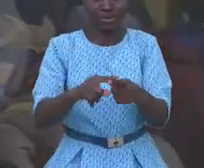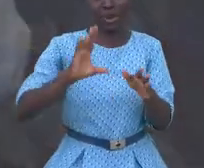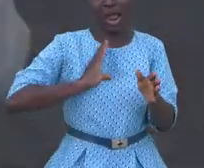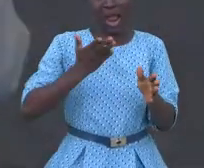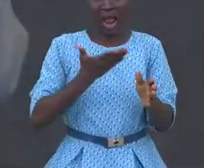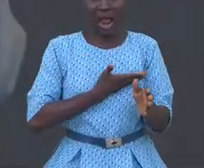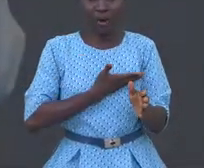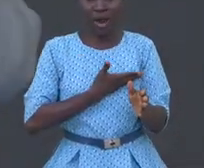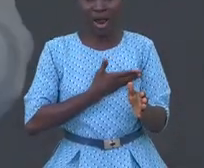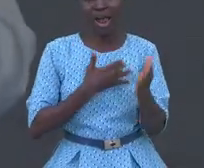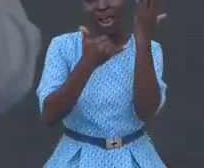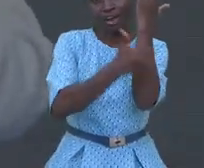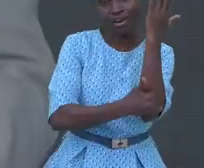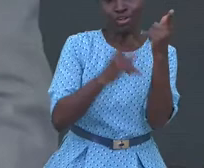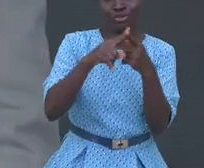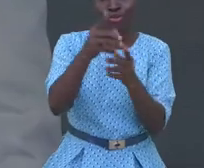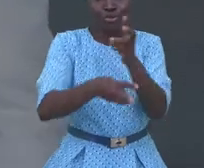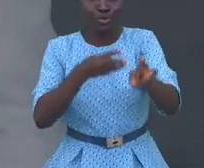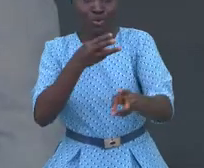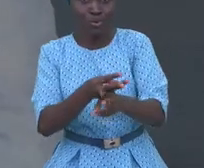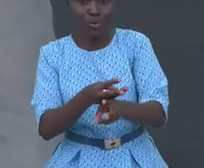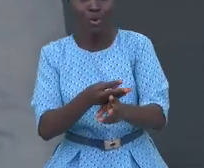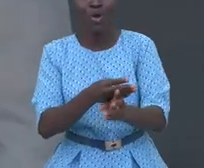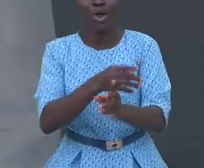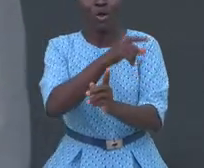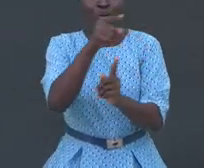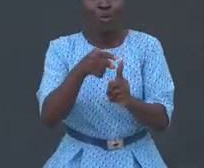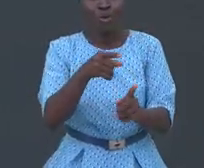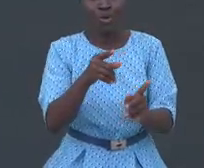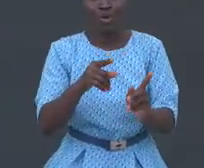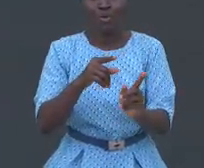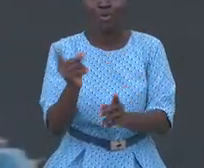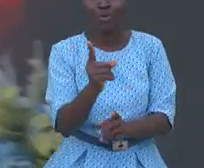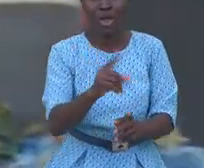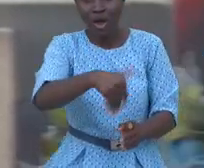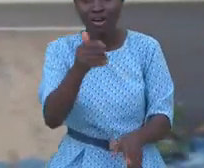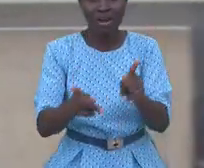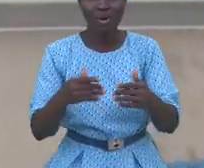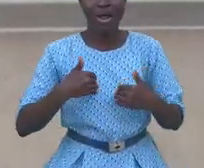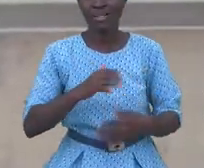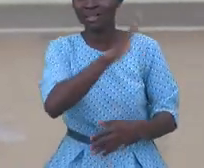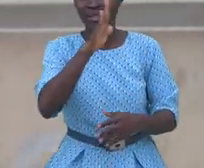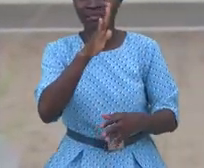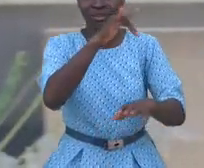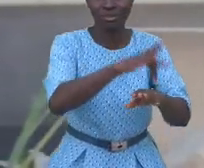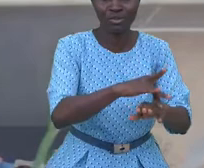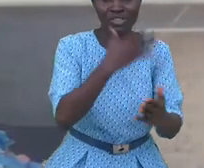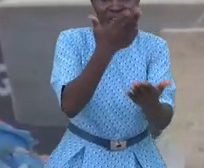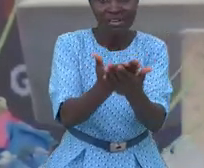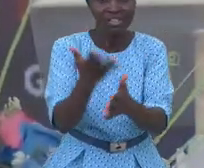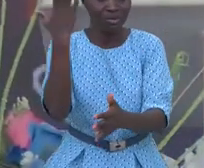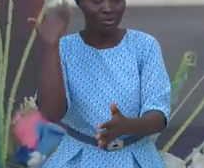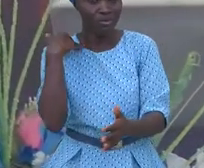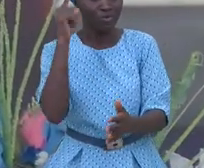as candidate to the world. What they said, others have never touched. Others have never got.